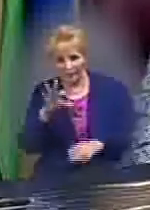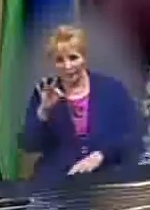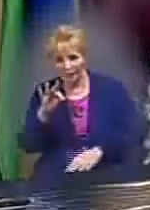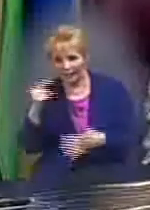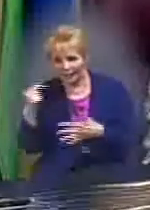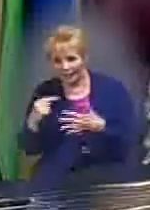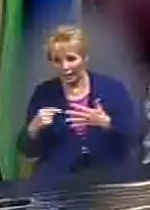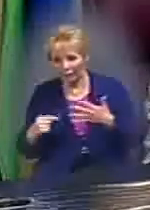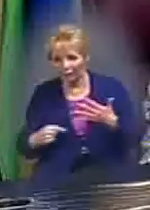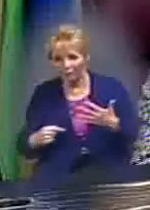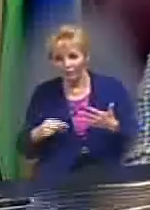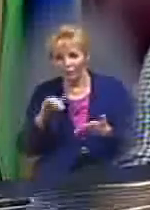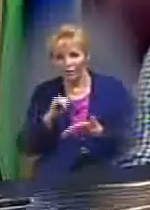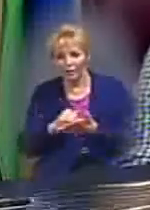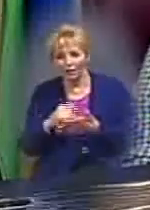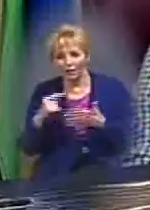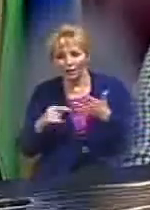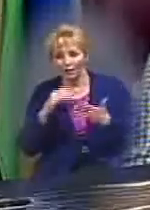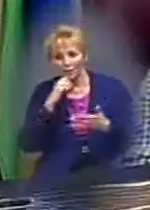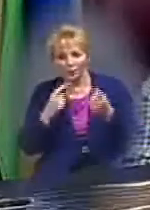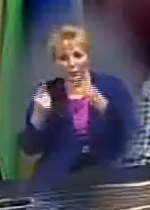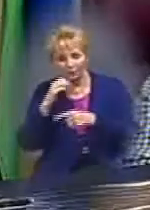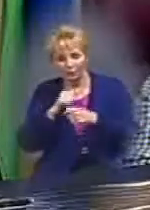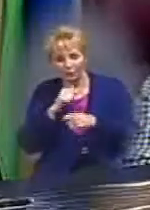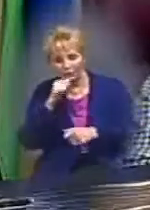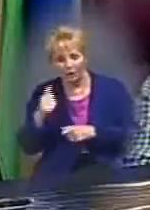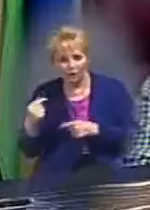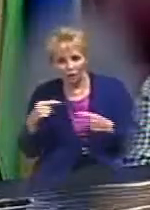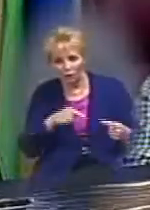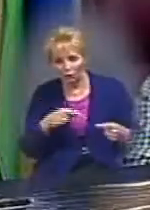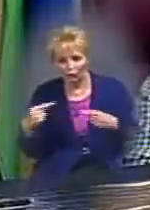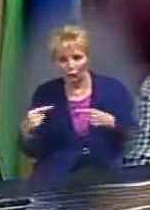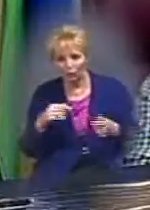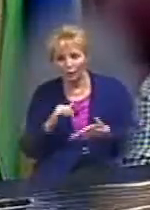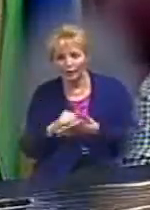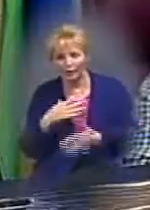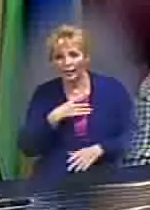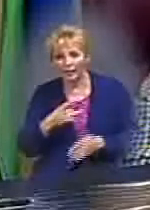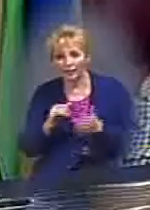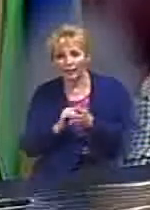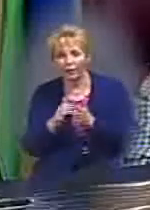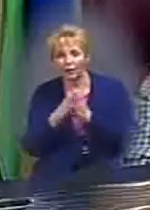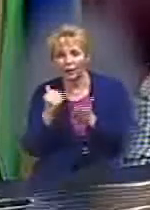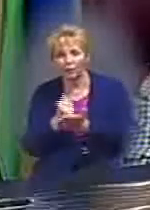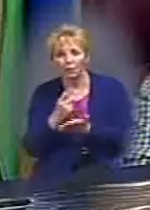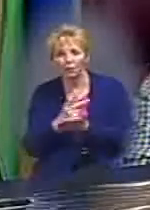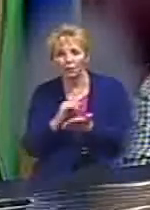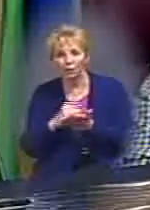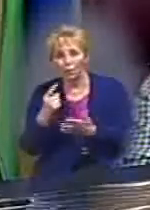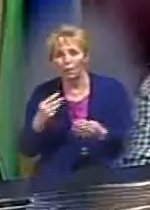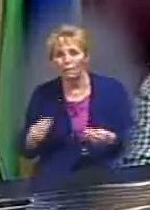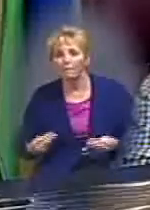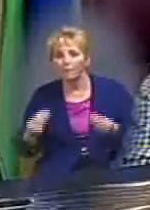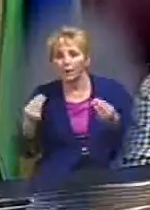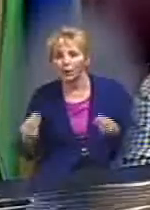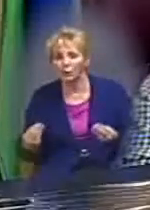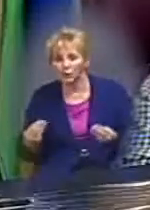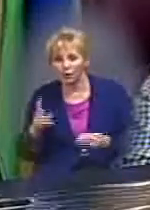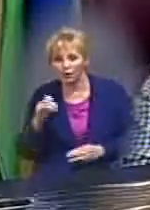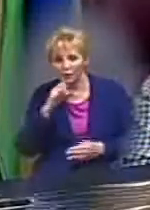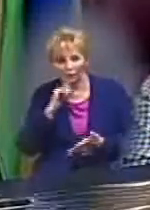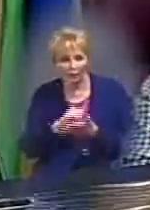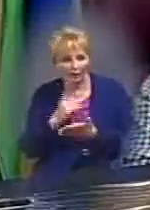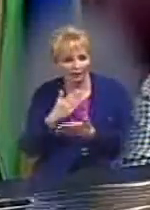items. Those items are considered to be non-controversial and would ask that you approve those in one motion. Unless there